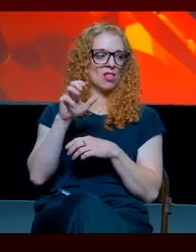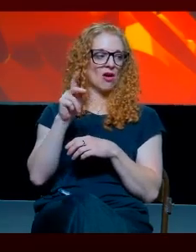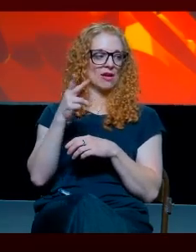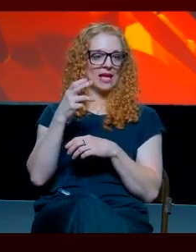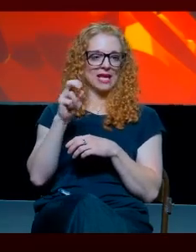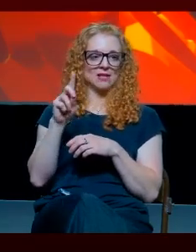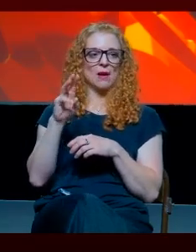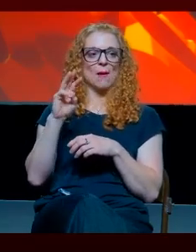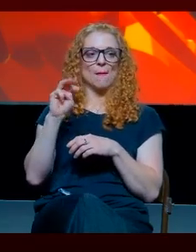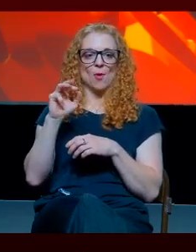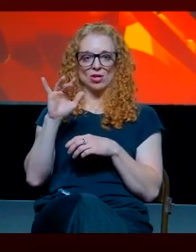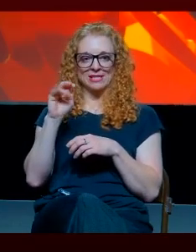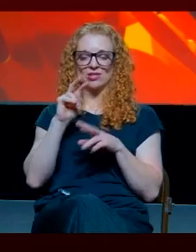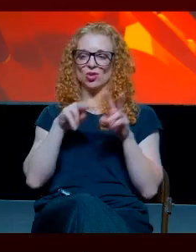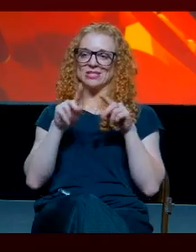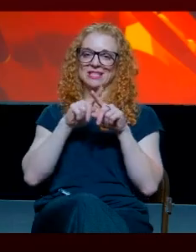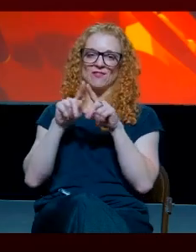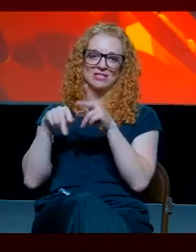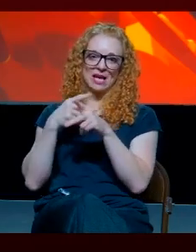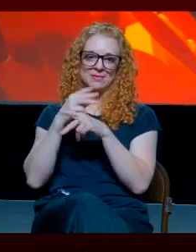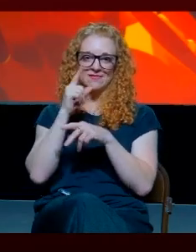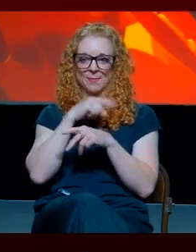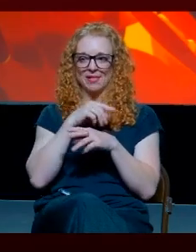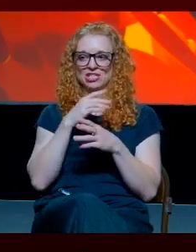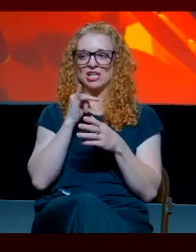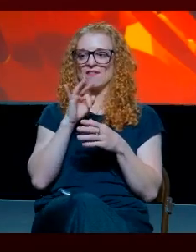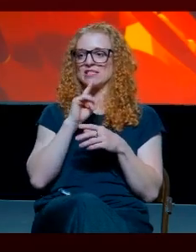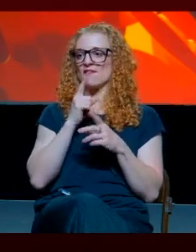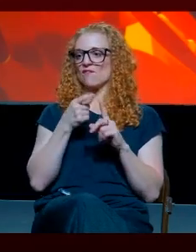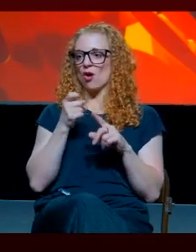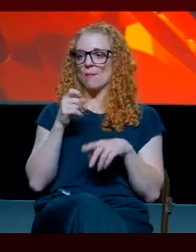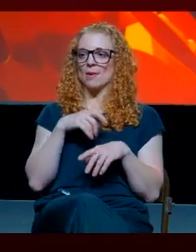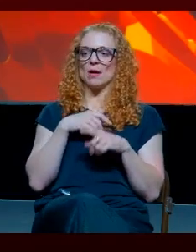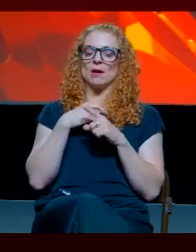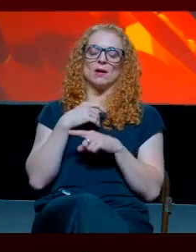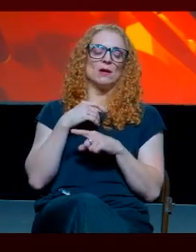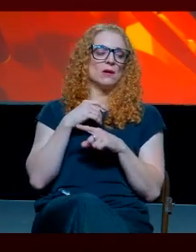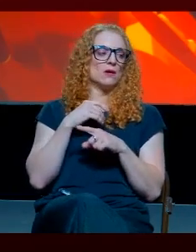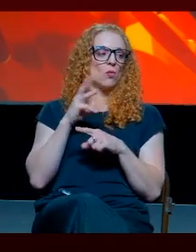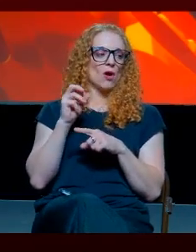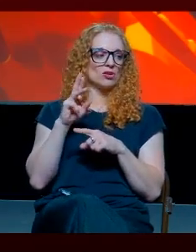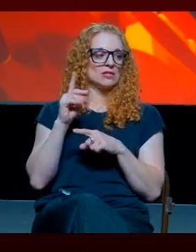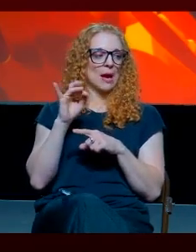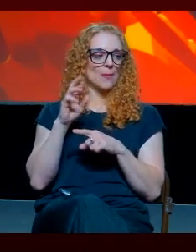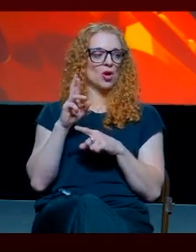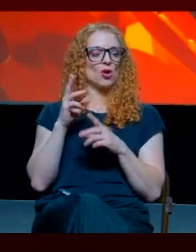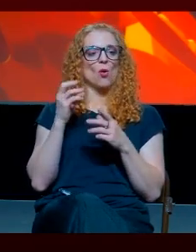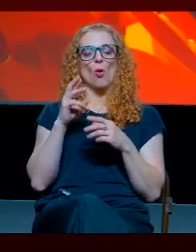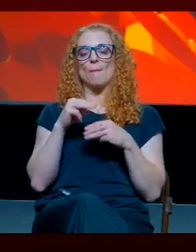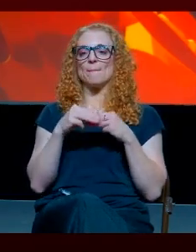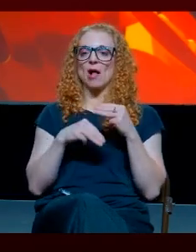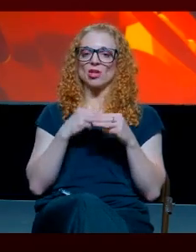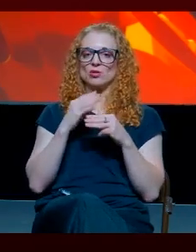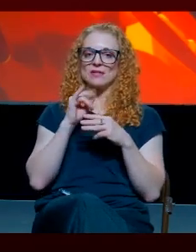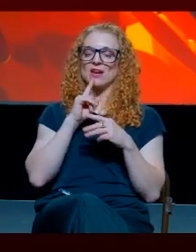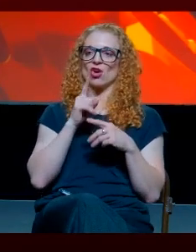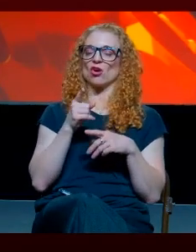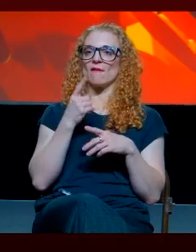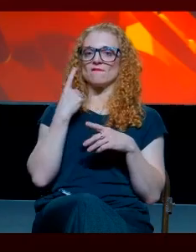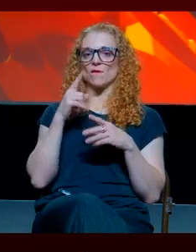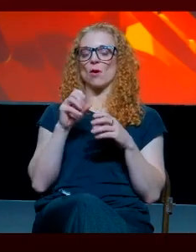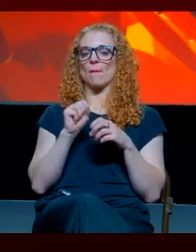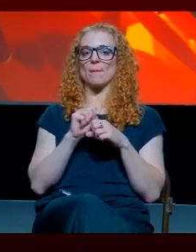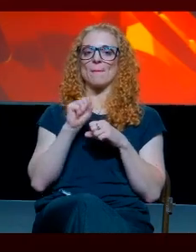different types of simulations, whether it's from water diameter to molecules that are for